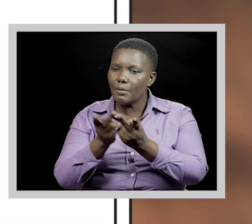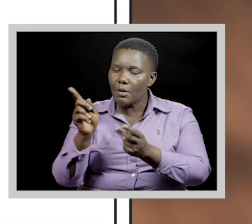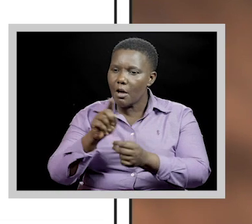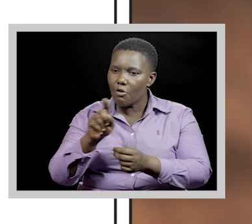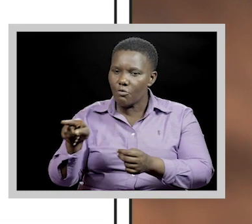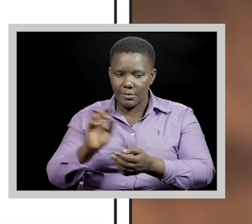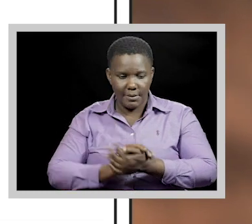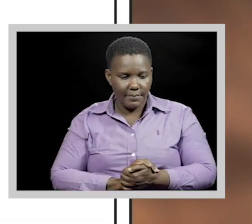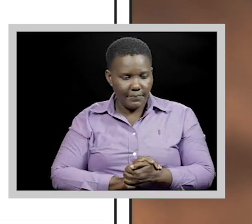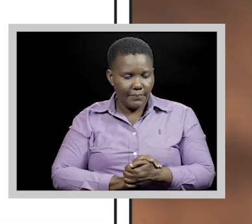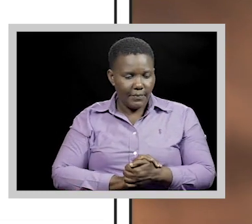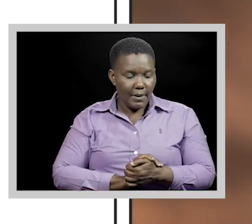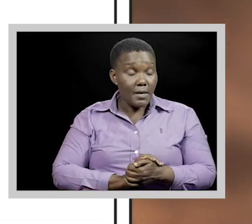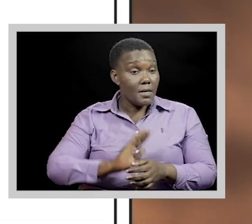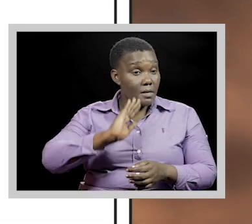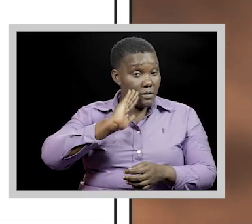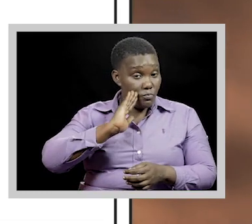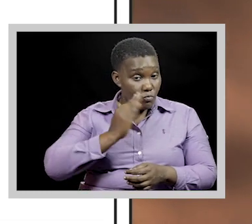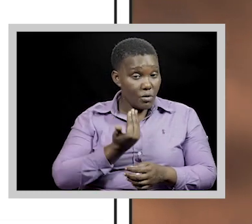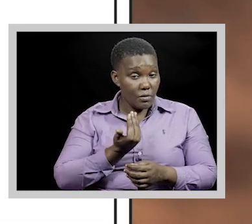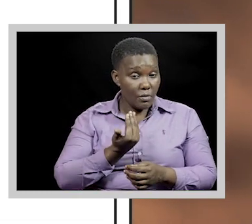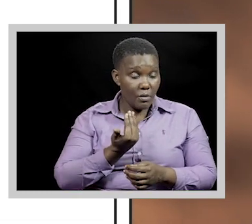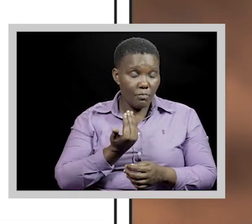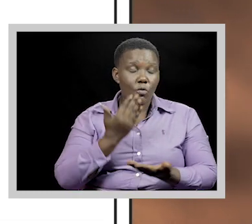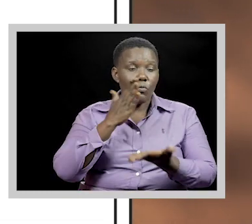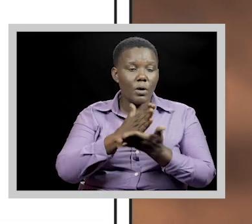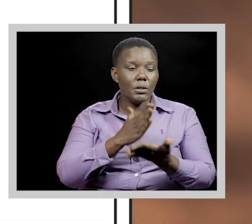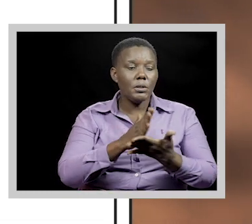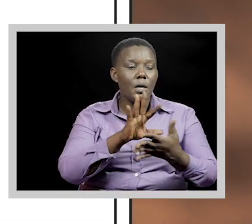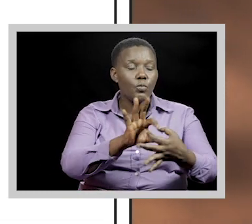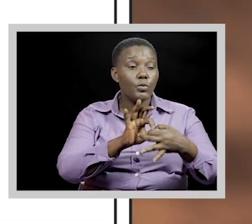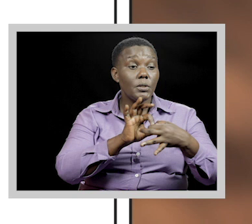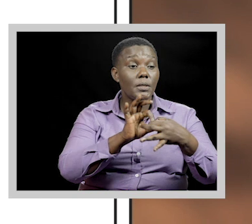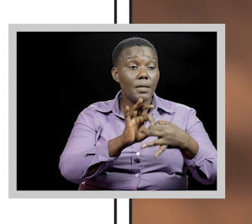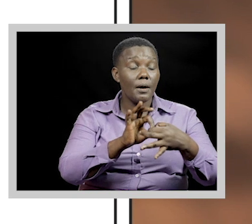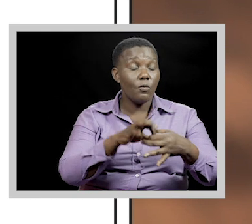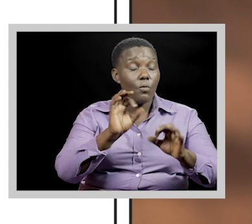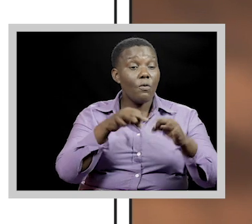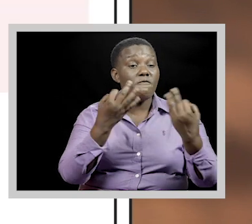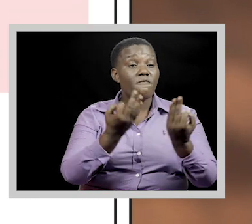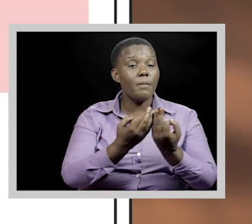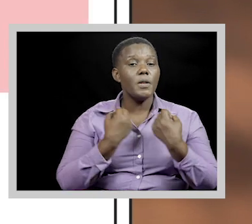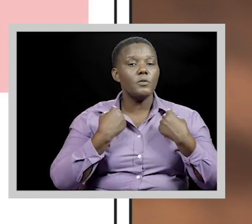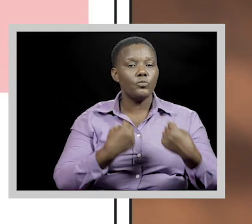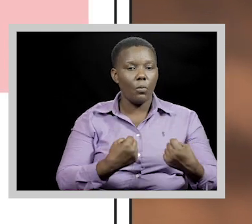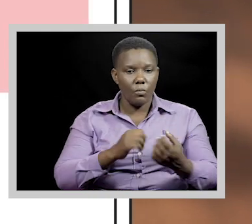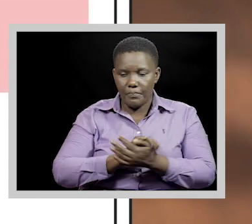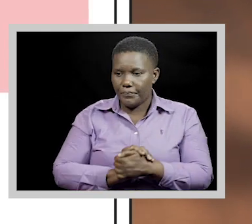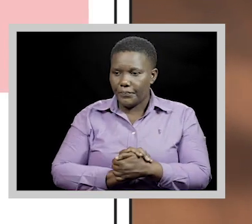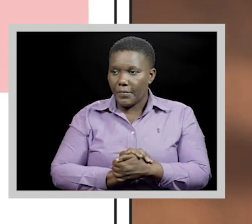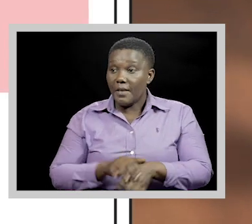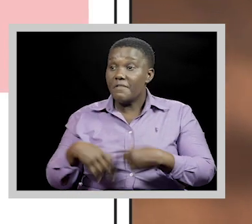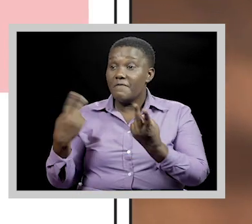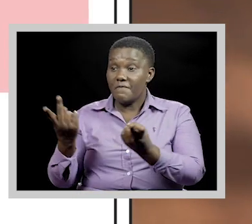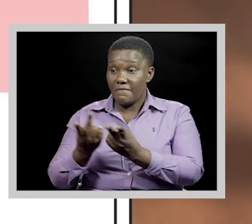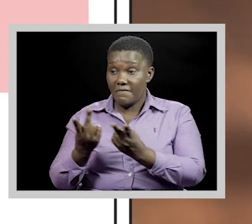The need to maintain and strengthen family relationships wherever possible. The least